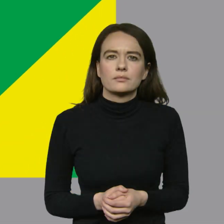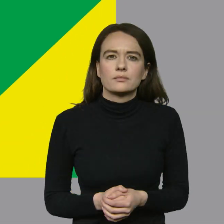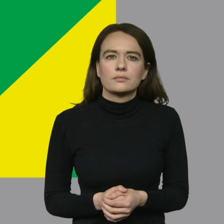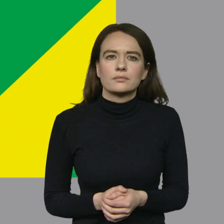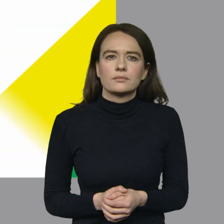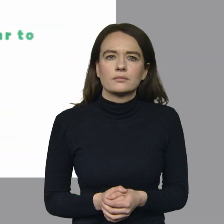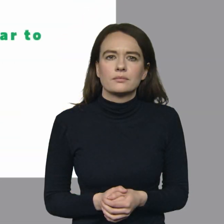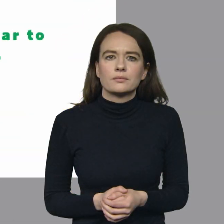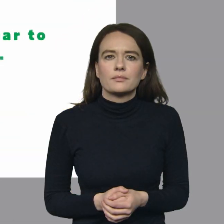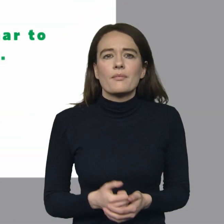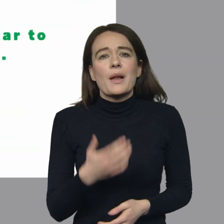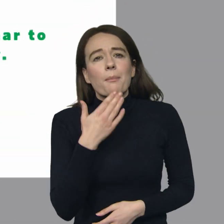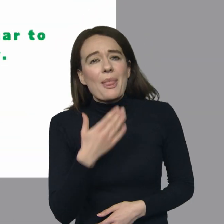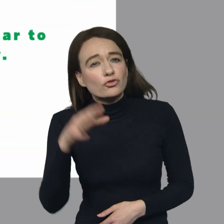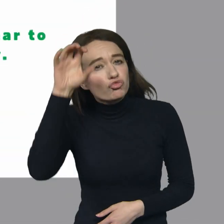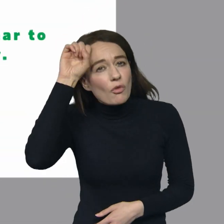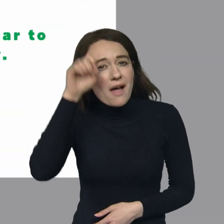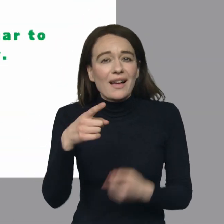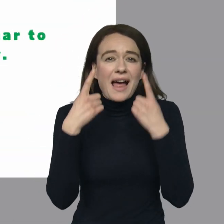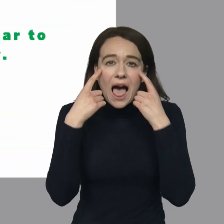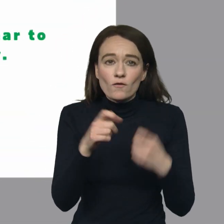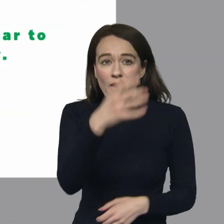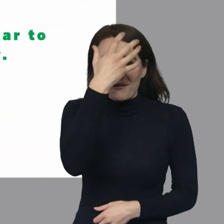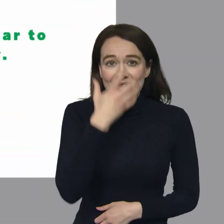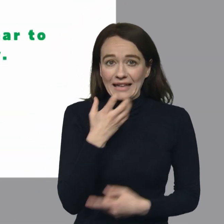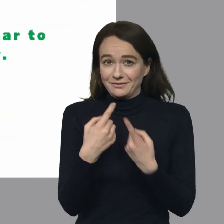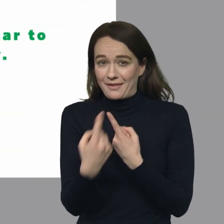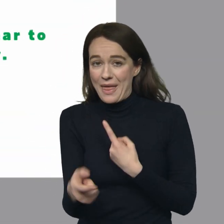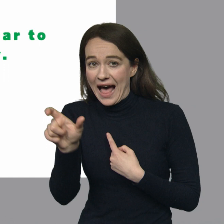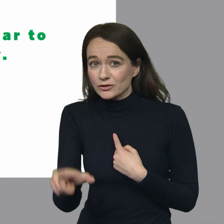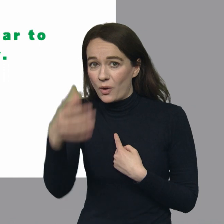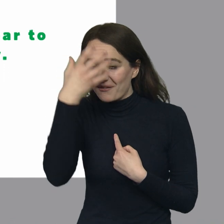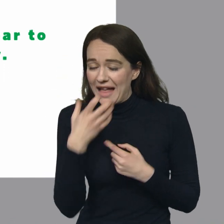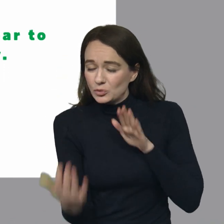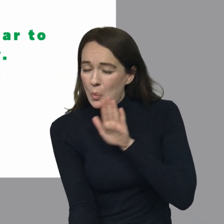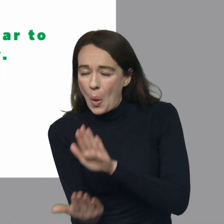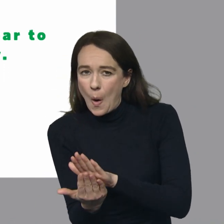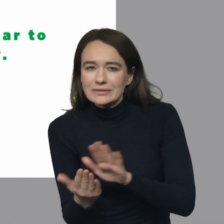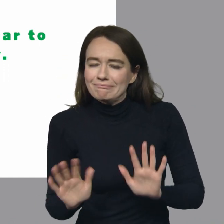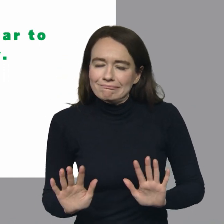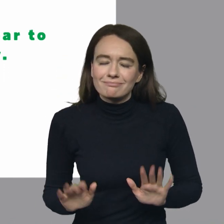Please remember at this time you should avoid putting your face near to the mouth and nose for casualty.